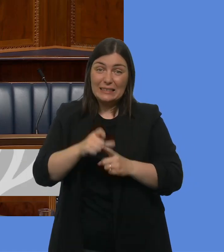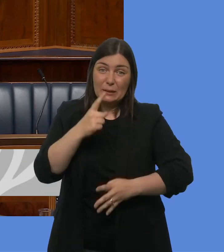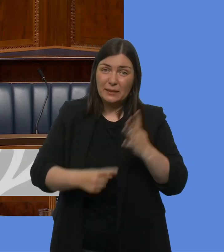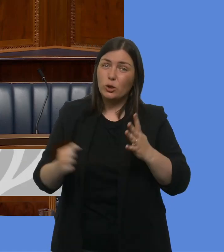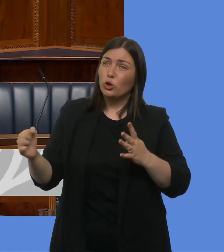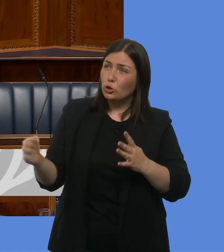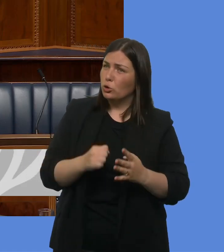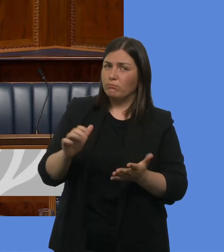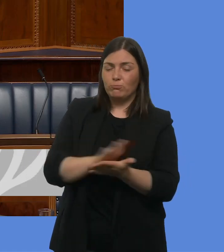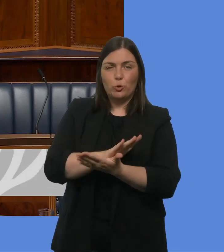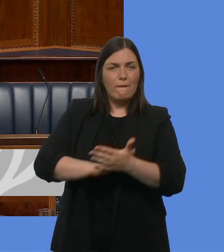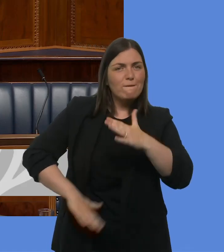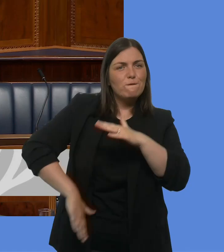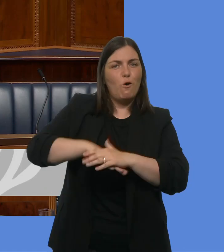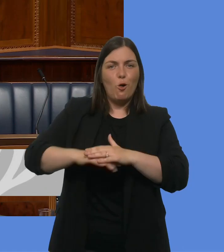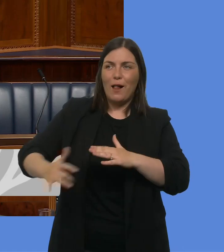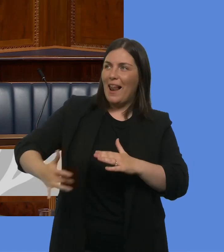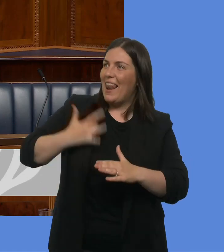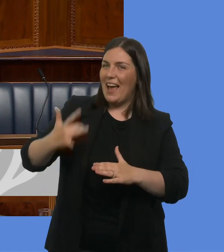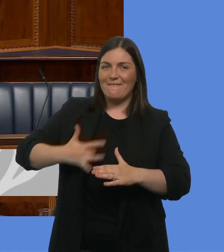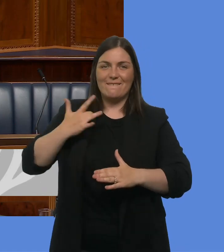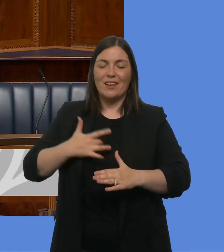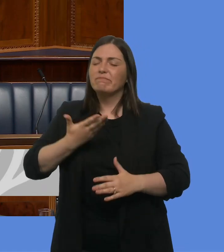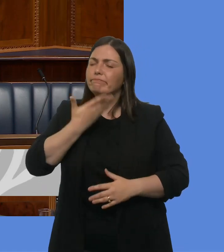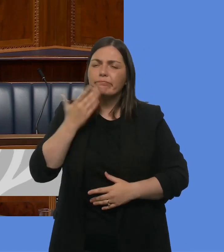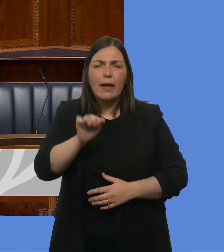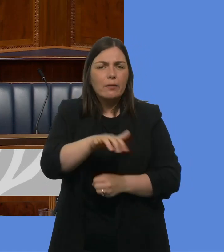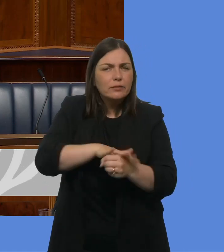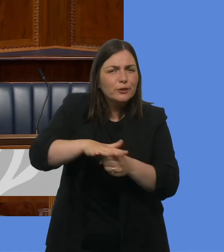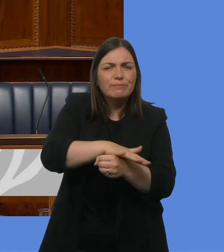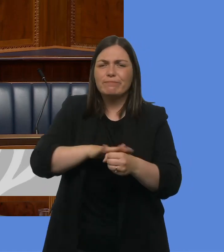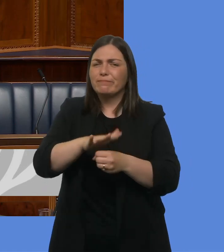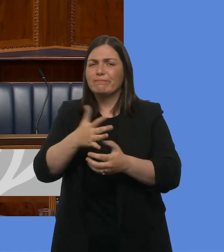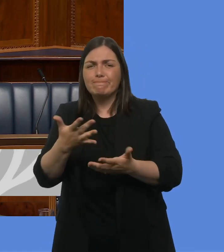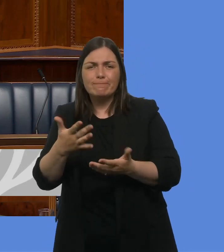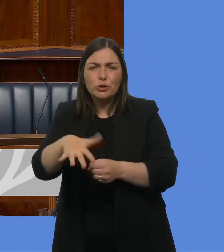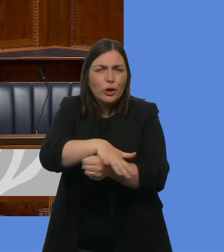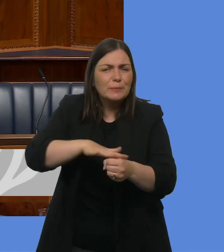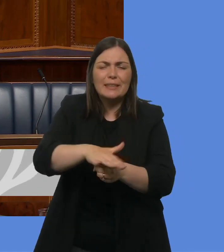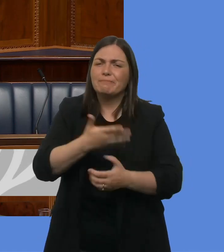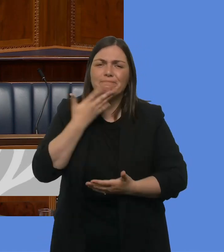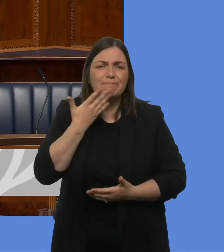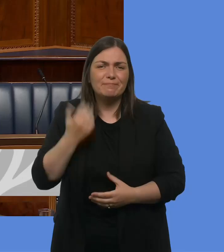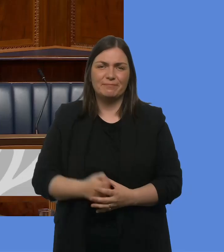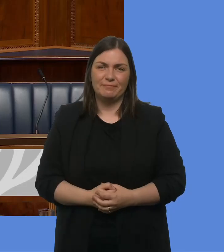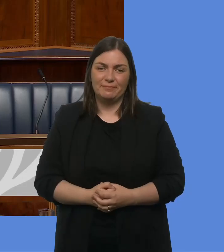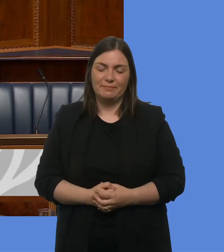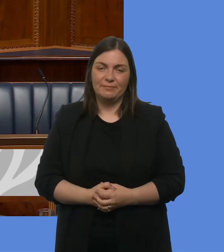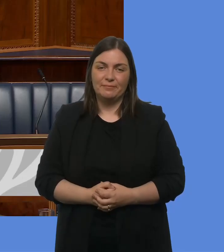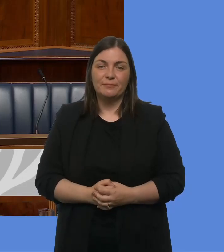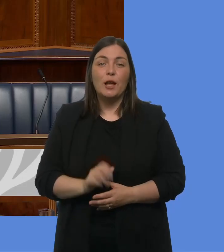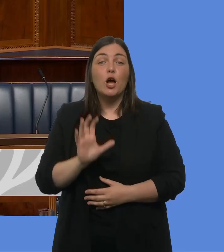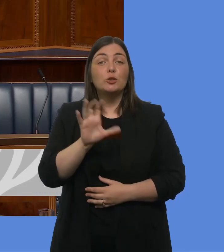to their condition and the circumstances of their parents or carers. This should be a requirement of both the Department of Education and indeed the whole